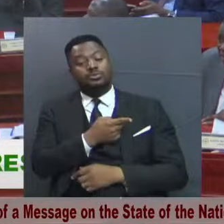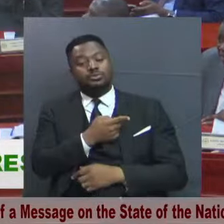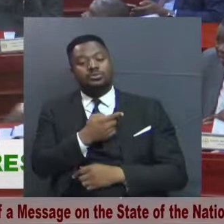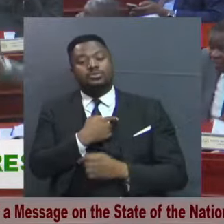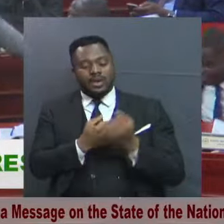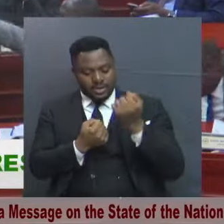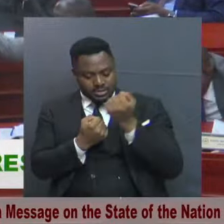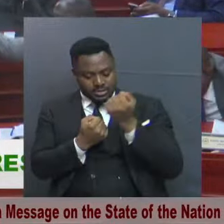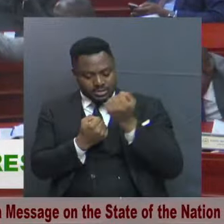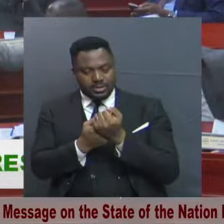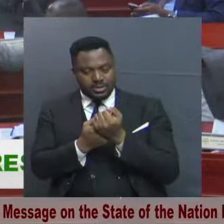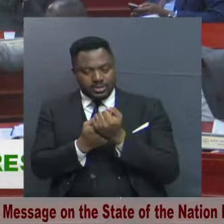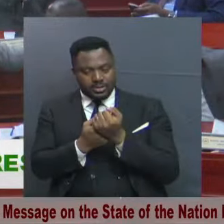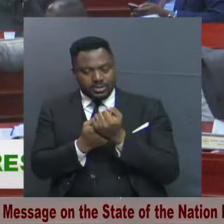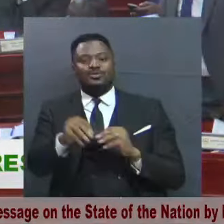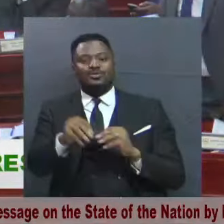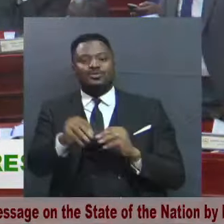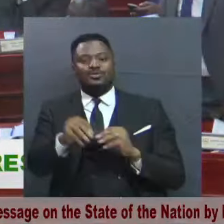second the motion